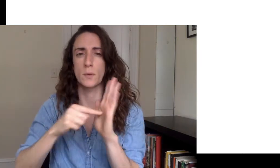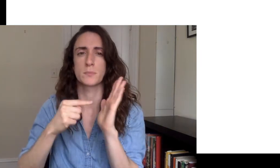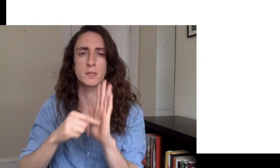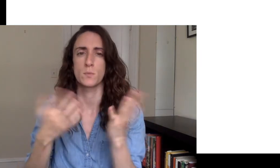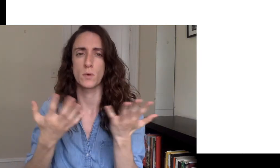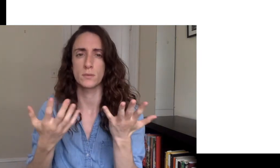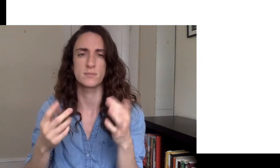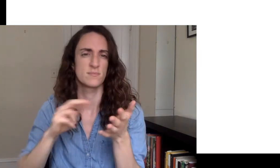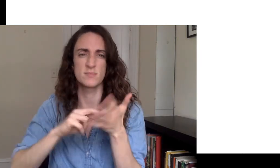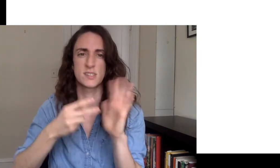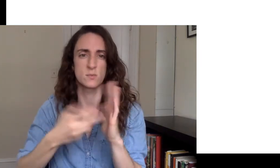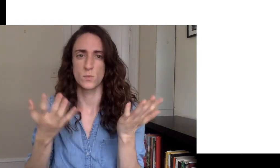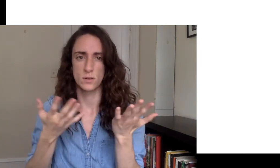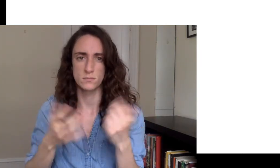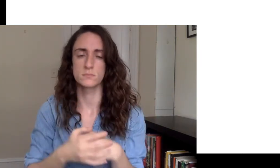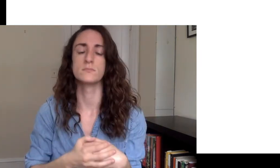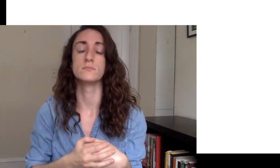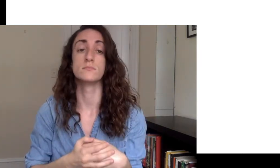equation represent?